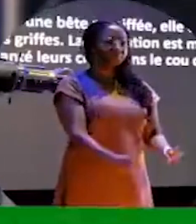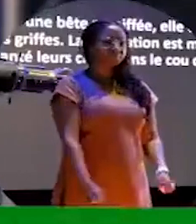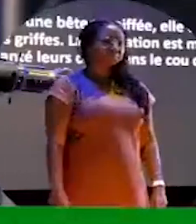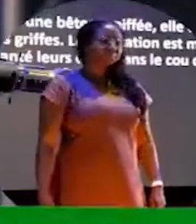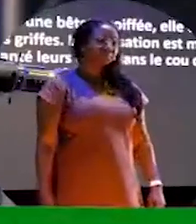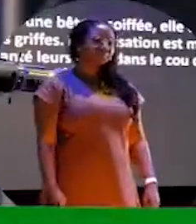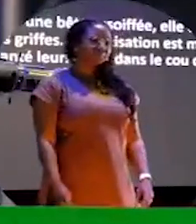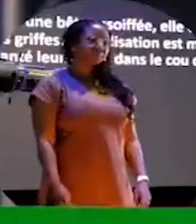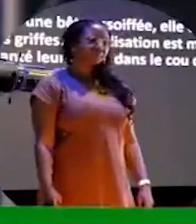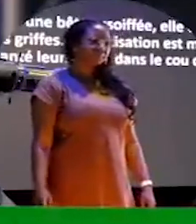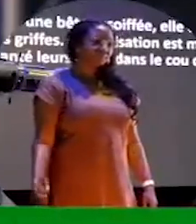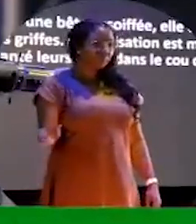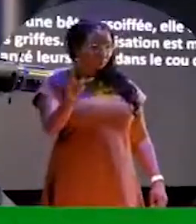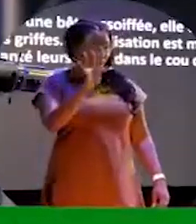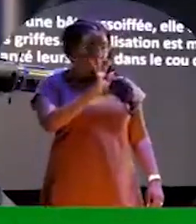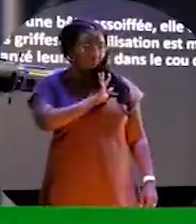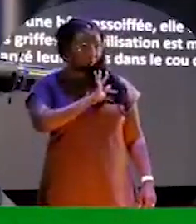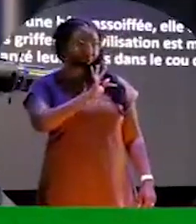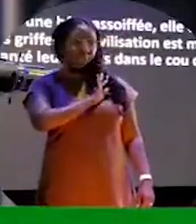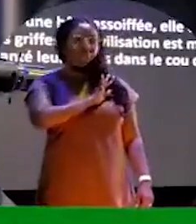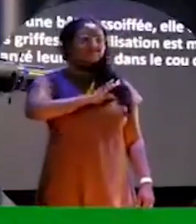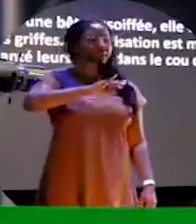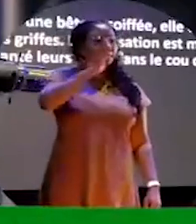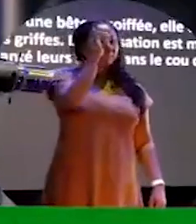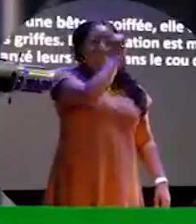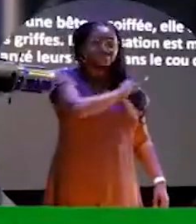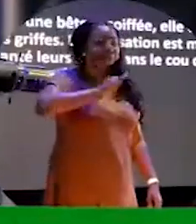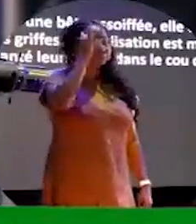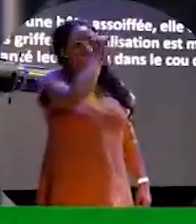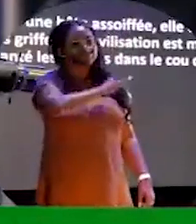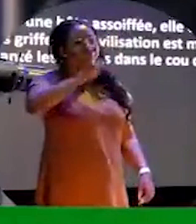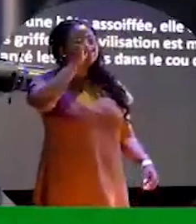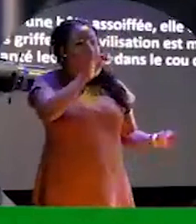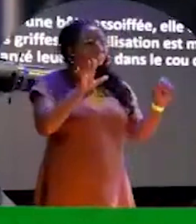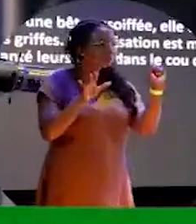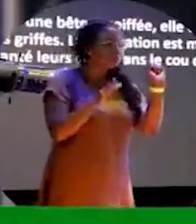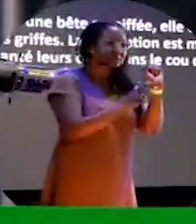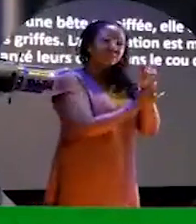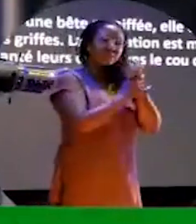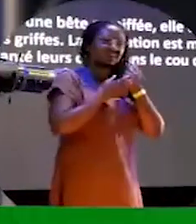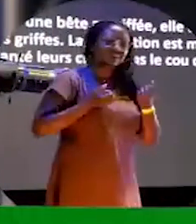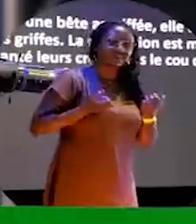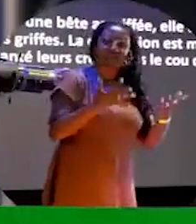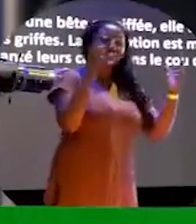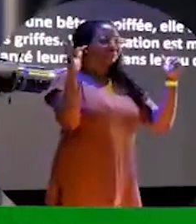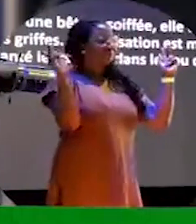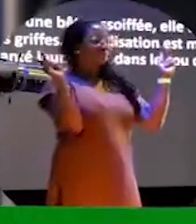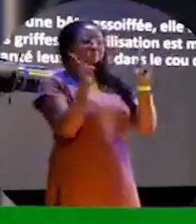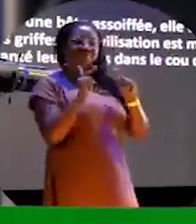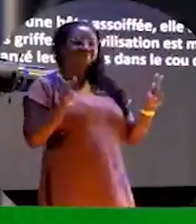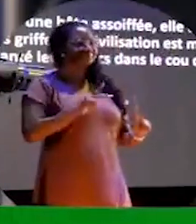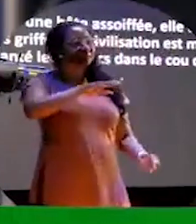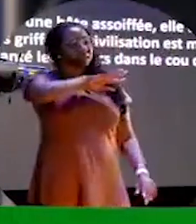Politics is a beast in thirst. It holds our peace in its paws. Civilization is